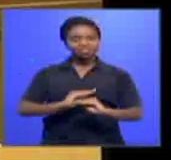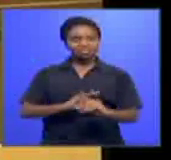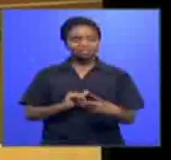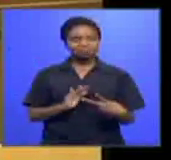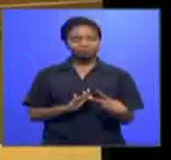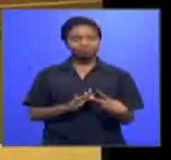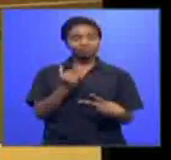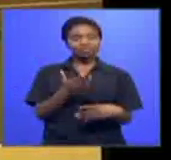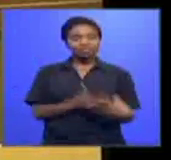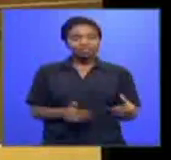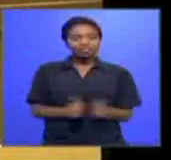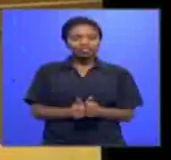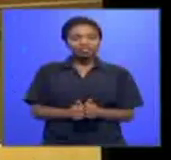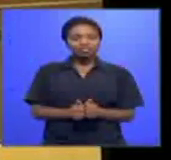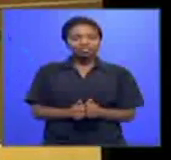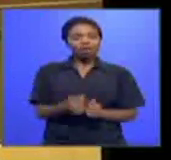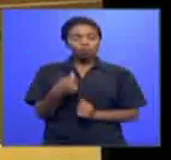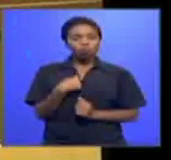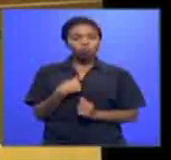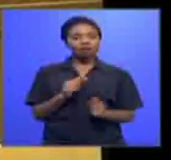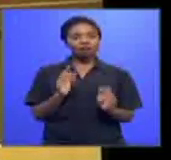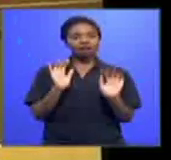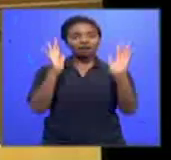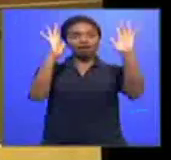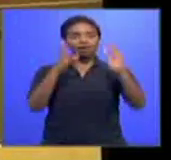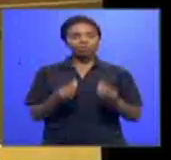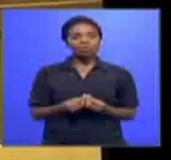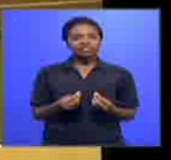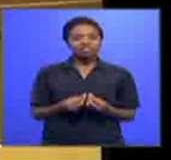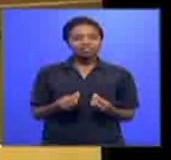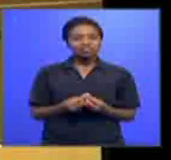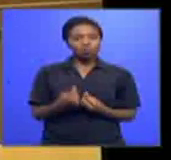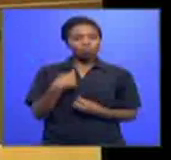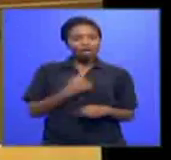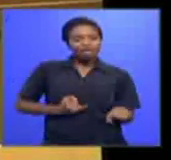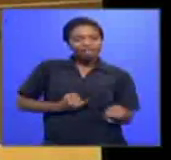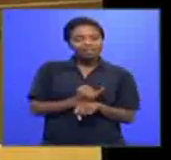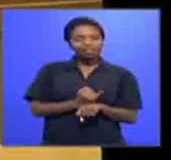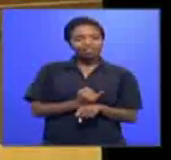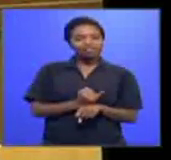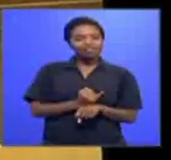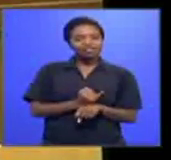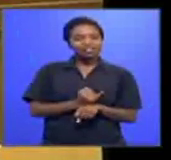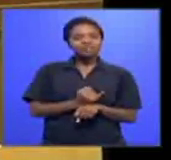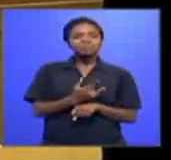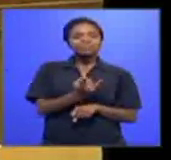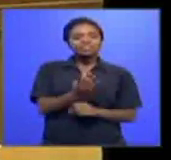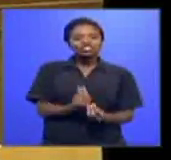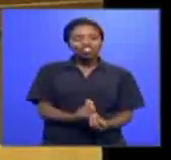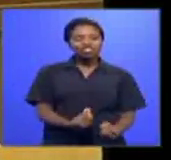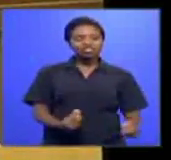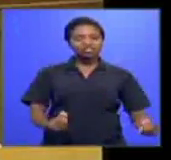Compatriots, we are pleased with the growth of our early childhood education programs,